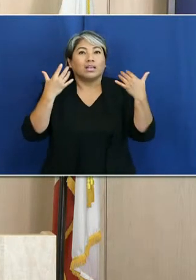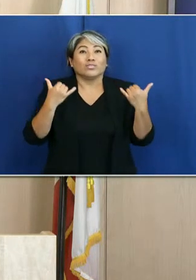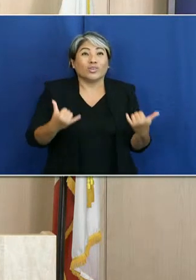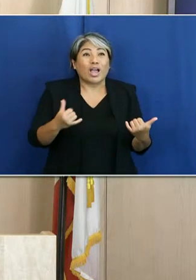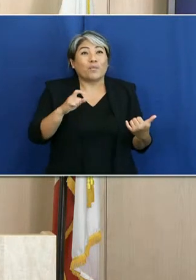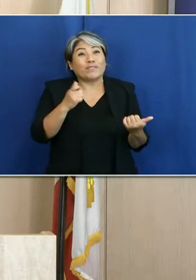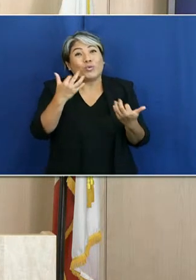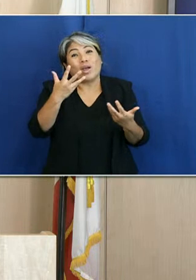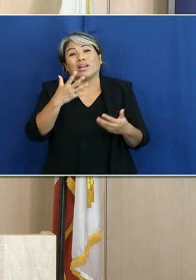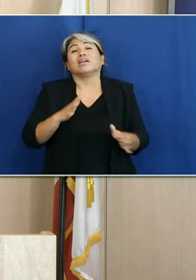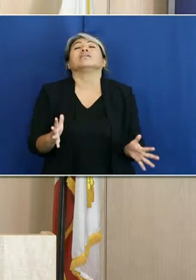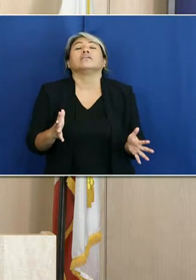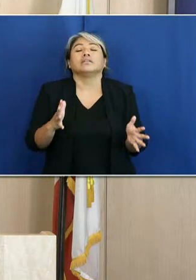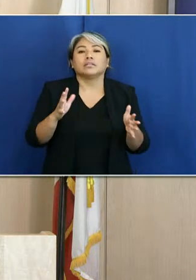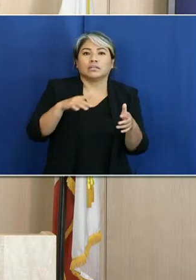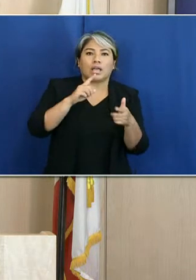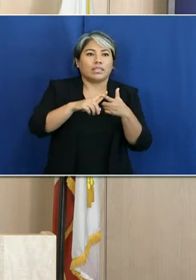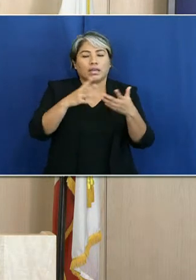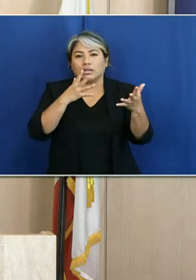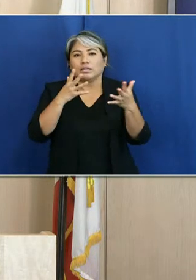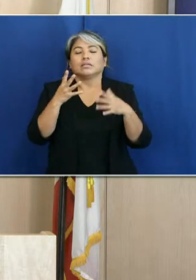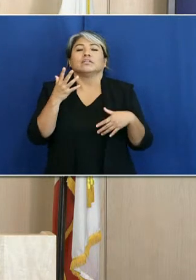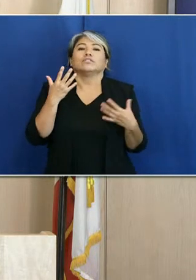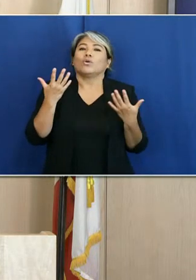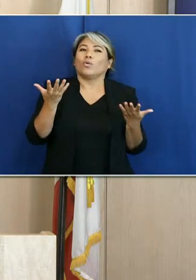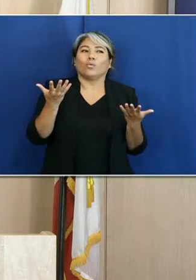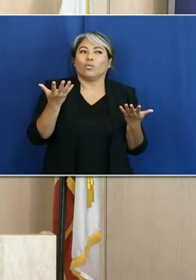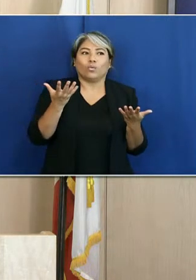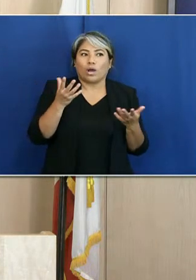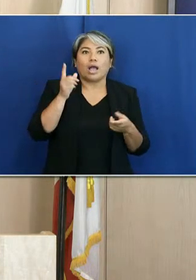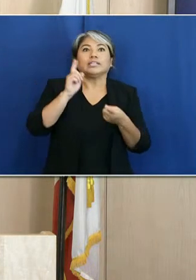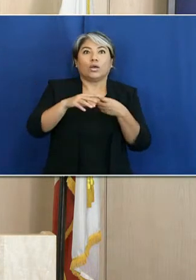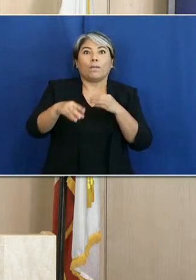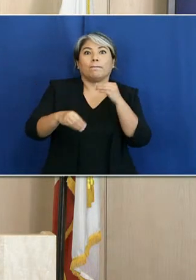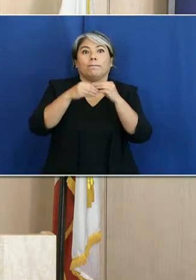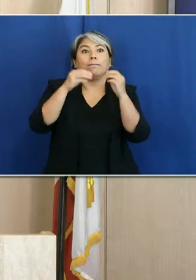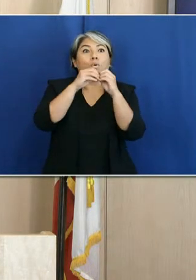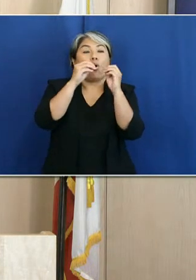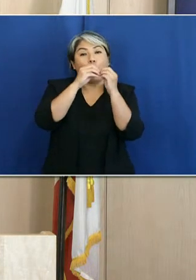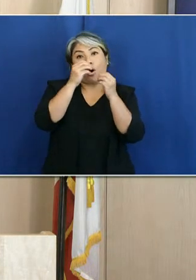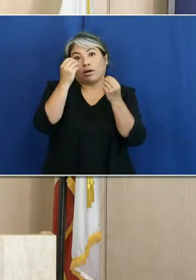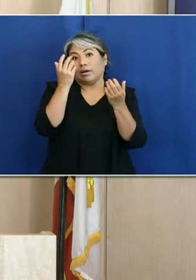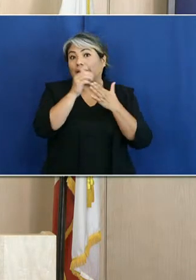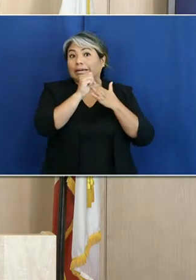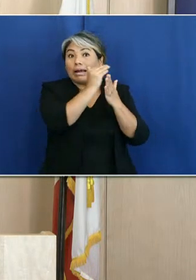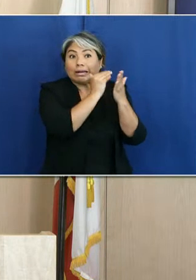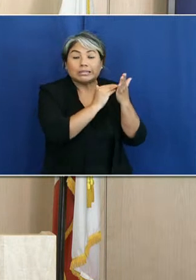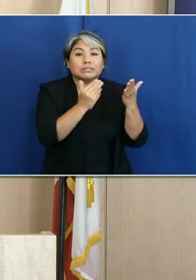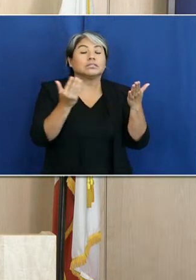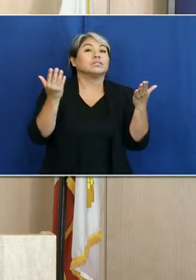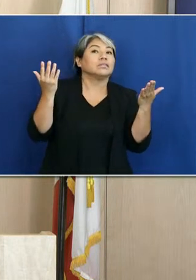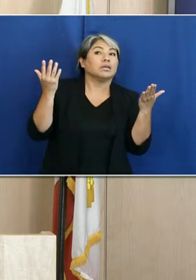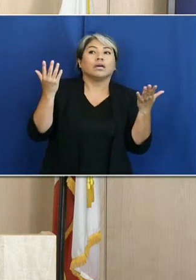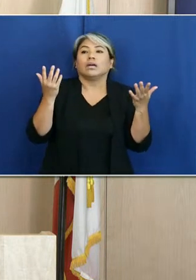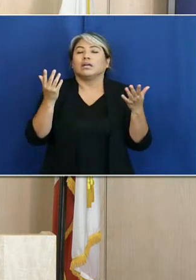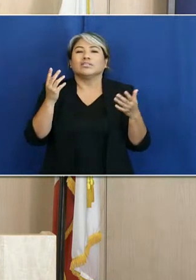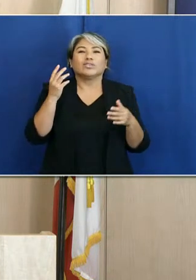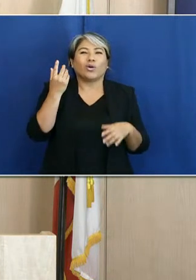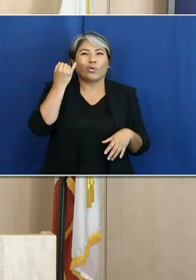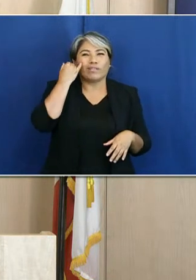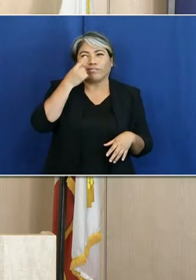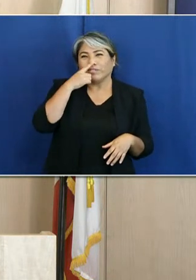to wait some more until the state comes out with their additional guidance on as far as what happens for businesses. If somebody could